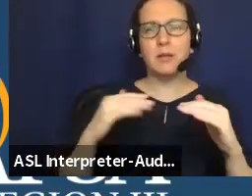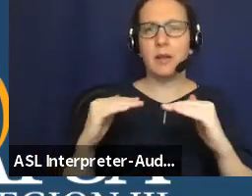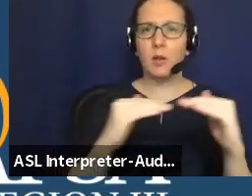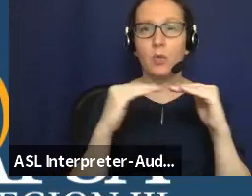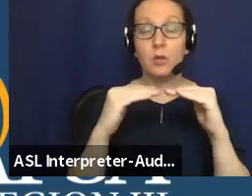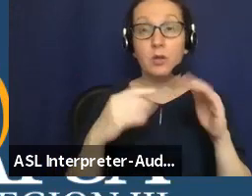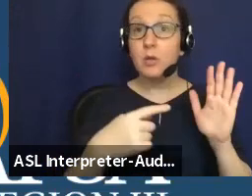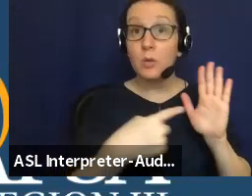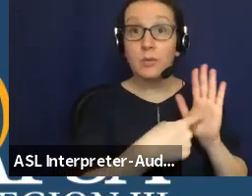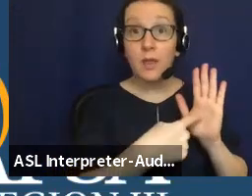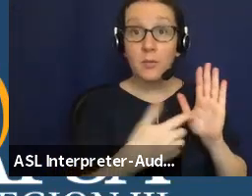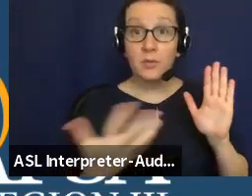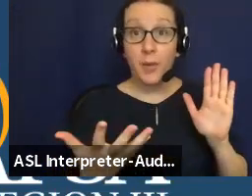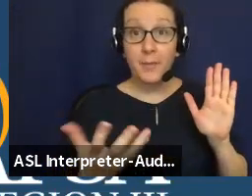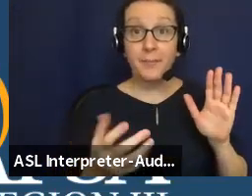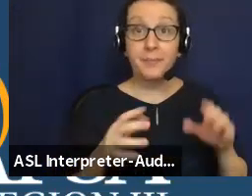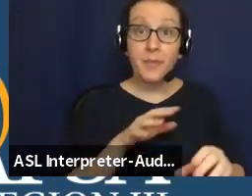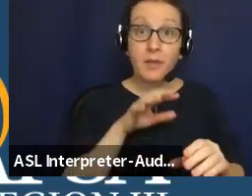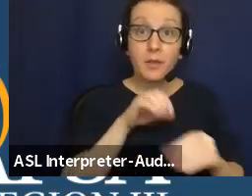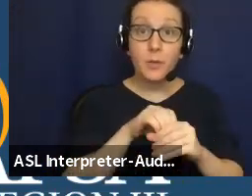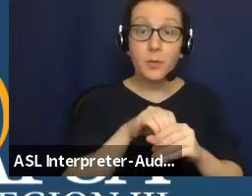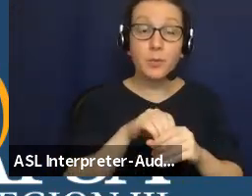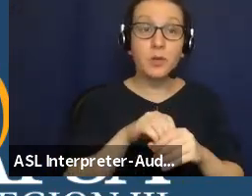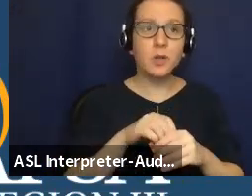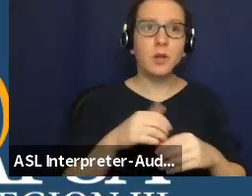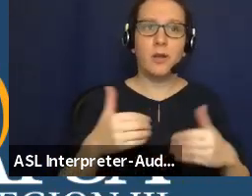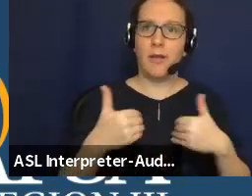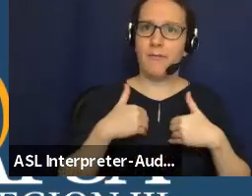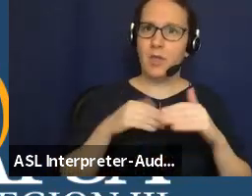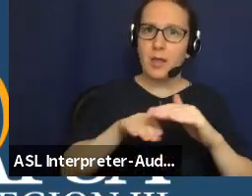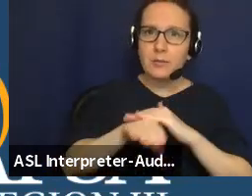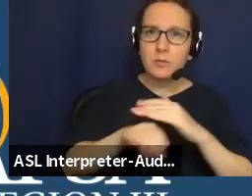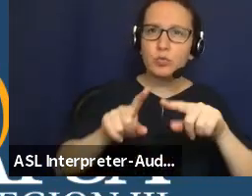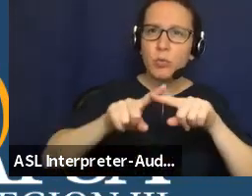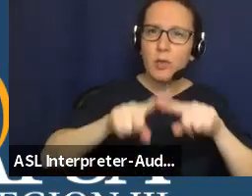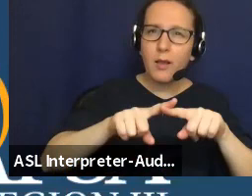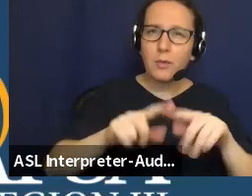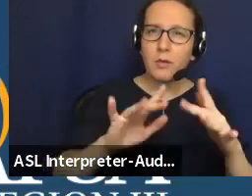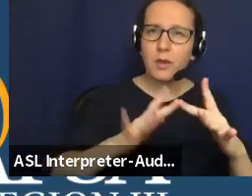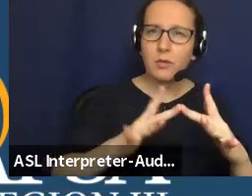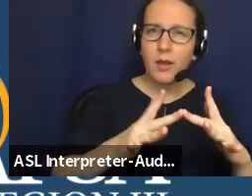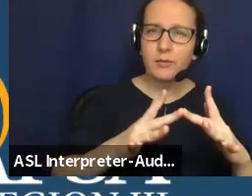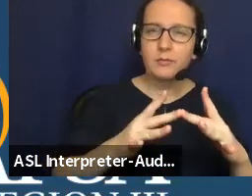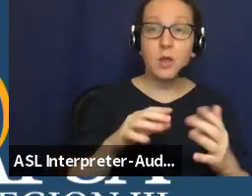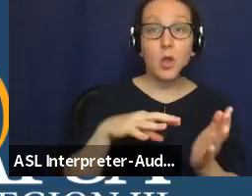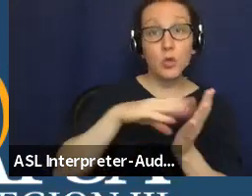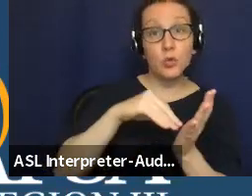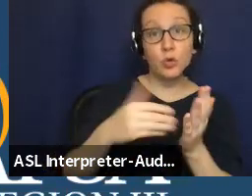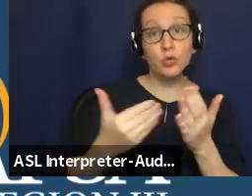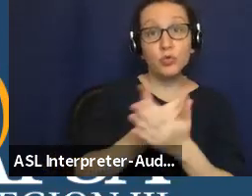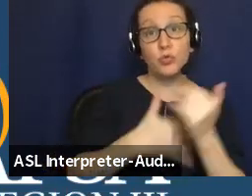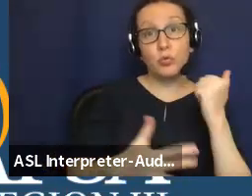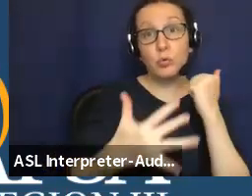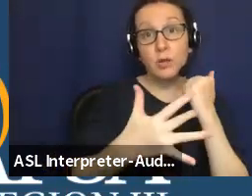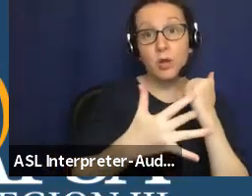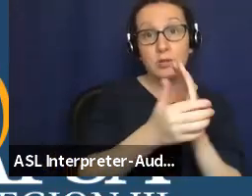examples of this include, just having access to reliable internet, learning a new technology skill